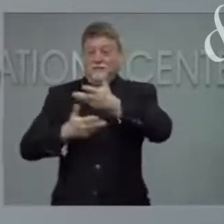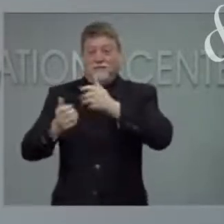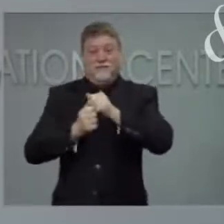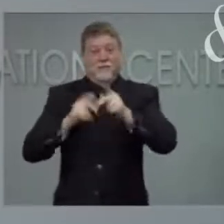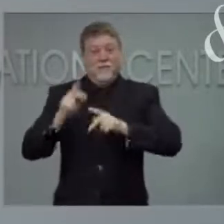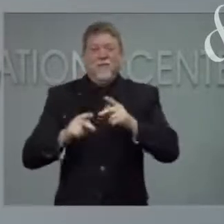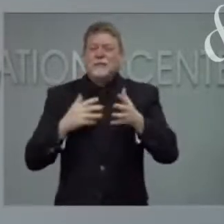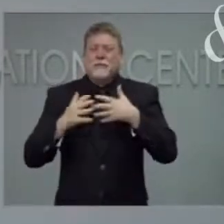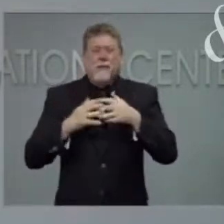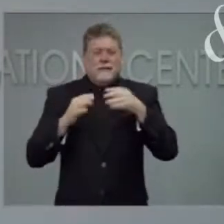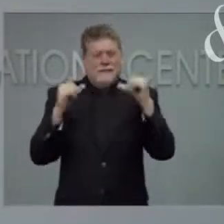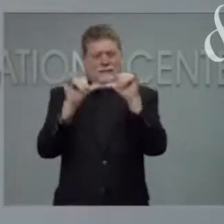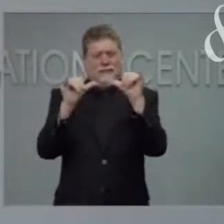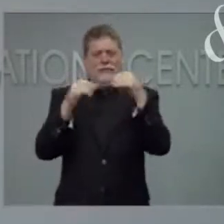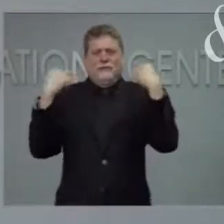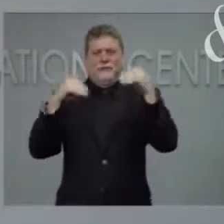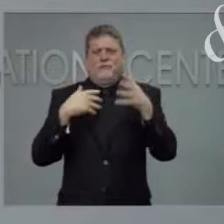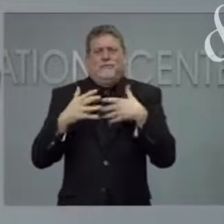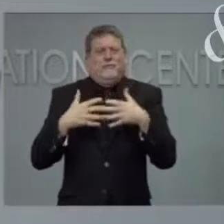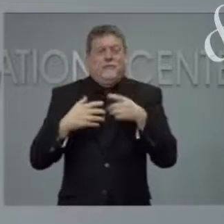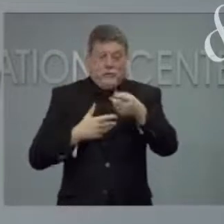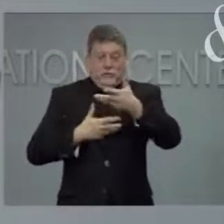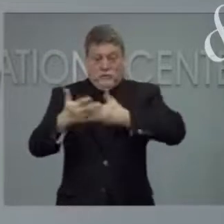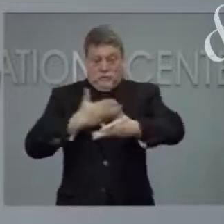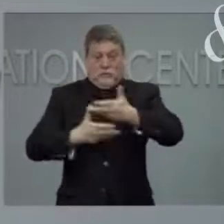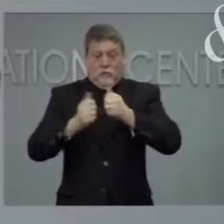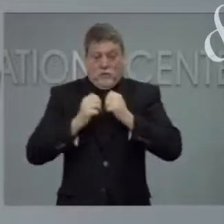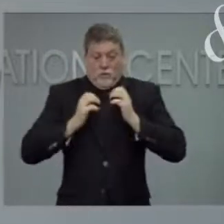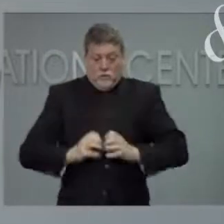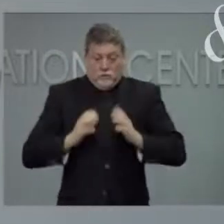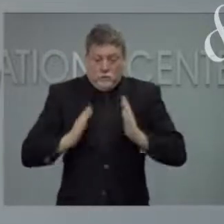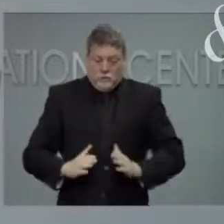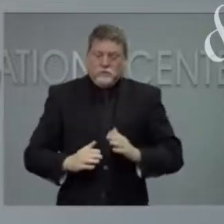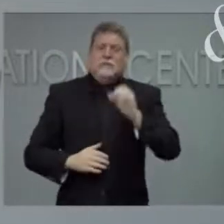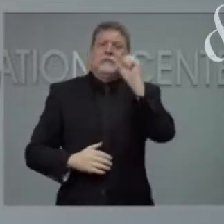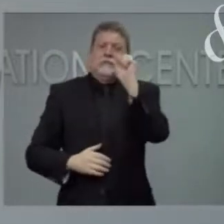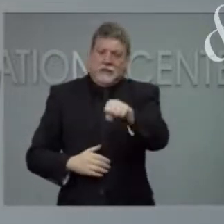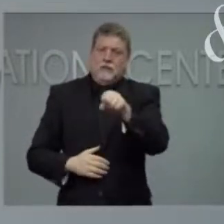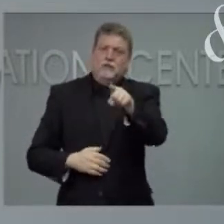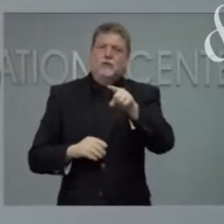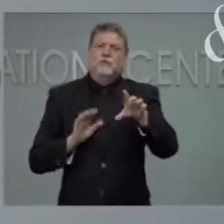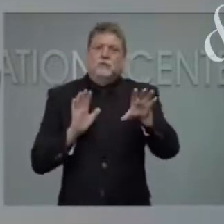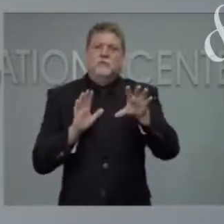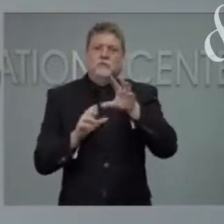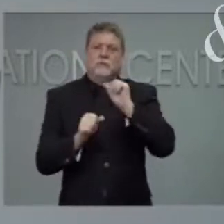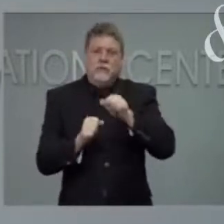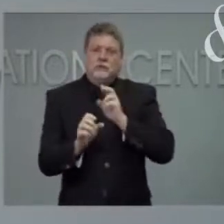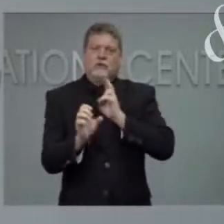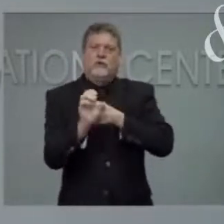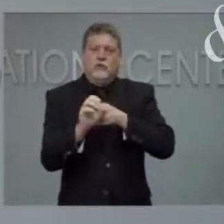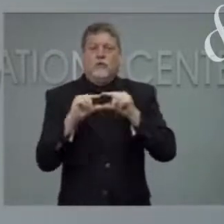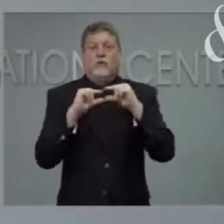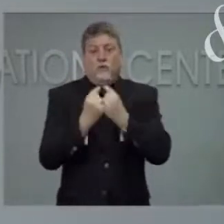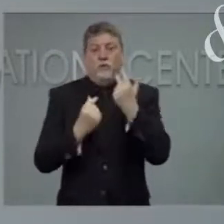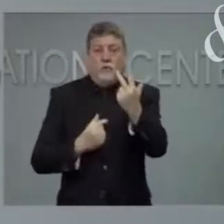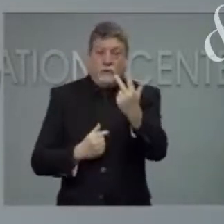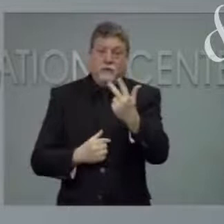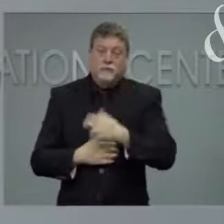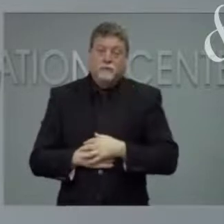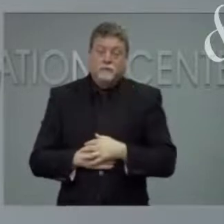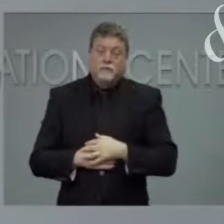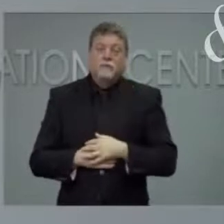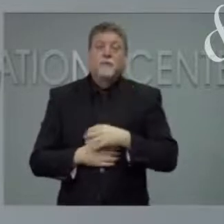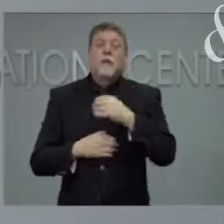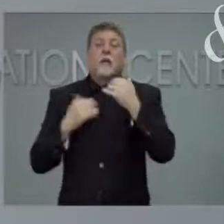big store or a small store, you're interacting with the public, yes, eligible to be in group 3. And then yes, and as far